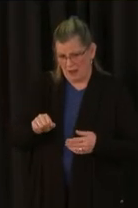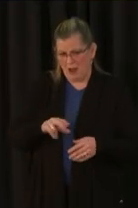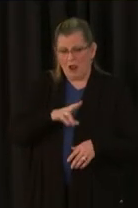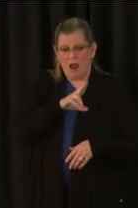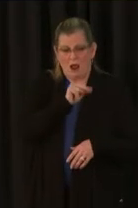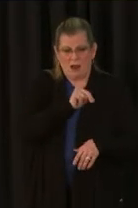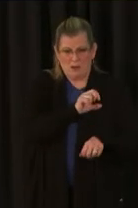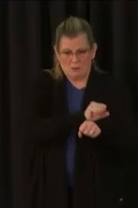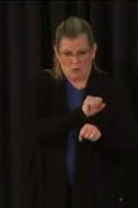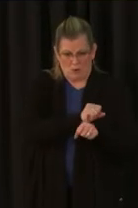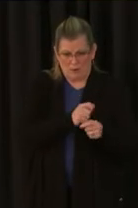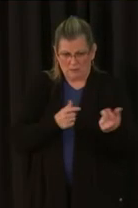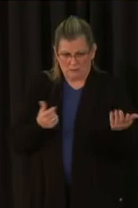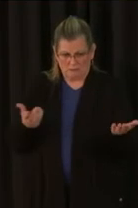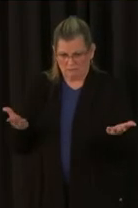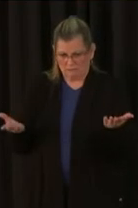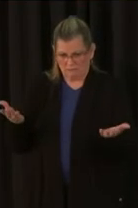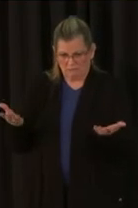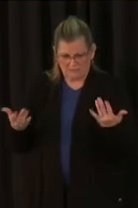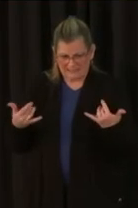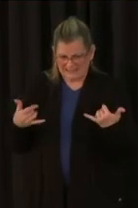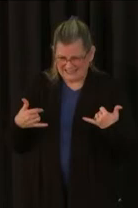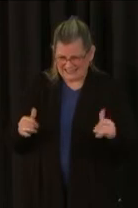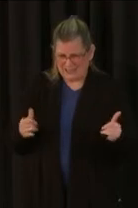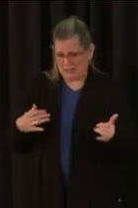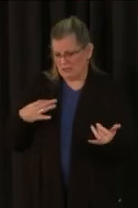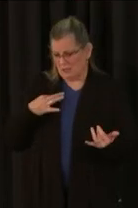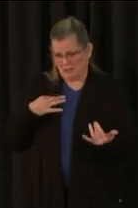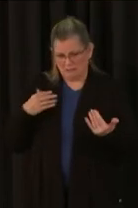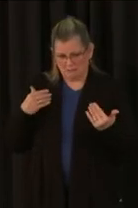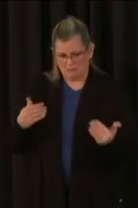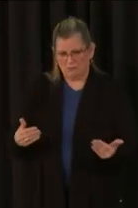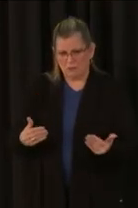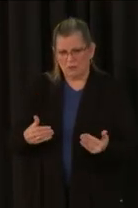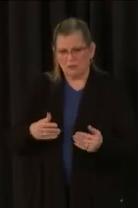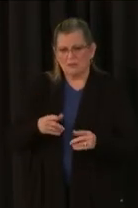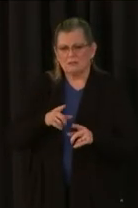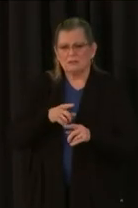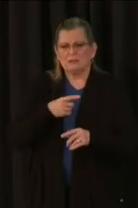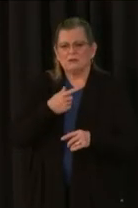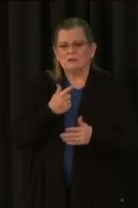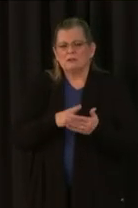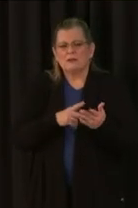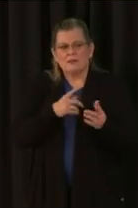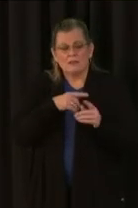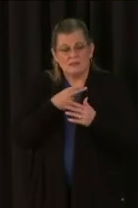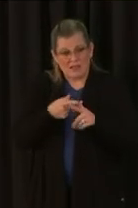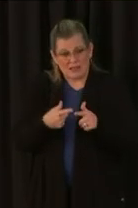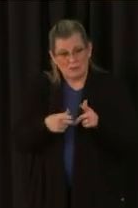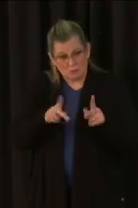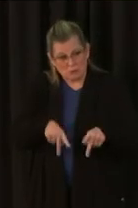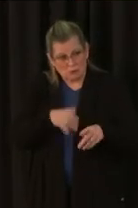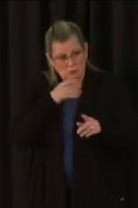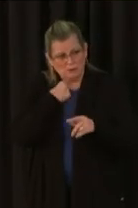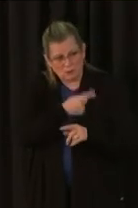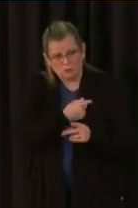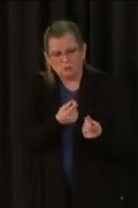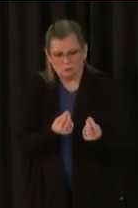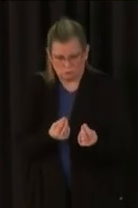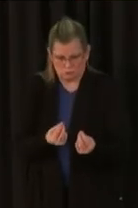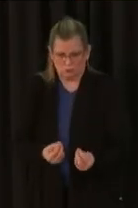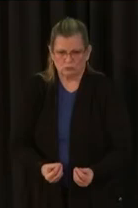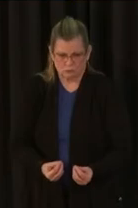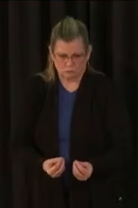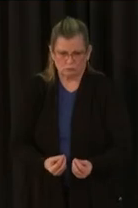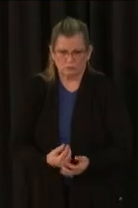of the bridge funds, you wouldn't be eligible to apply. Okay. And then, and I guess this is the second part of that question, which I think you